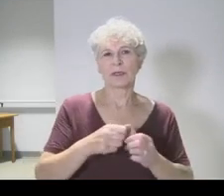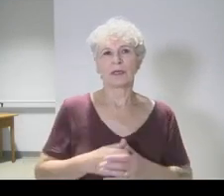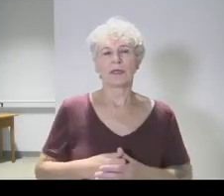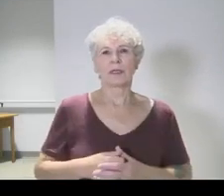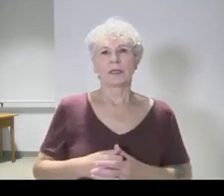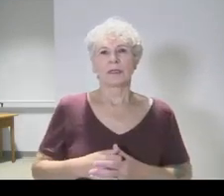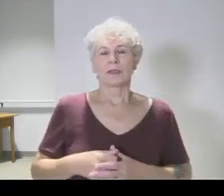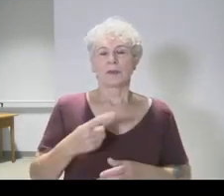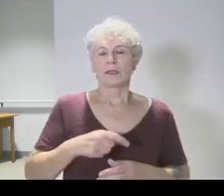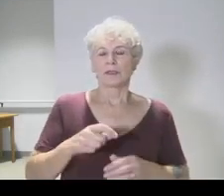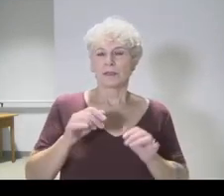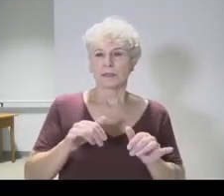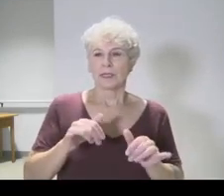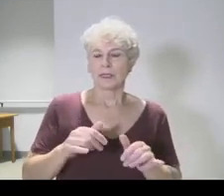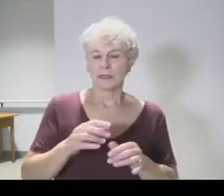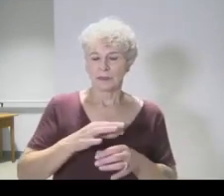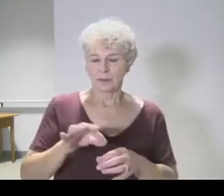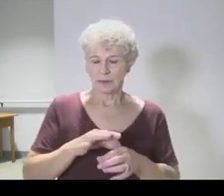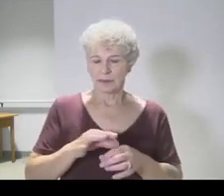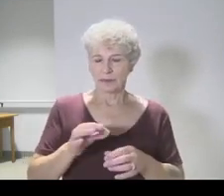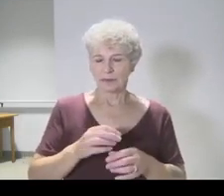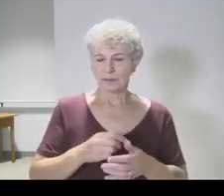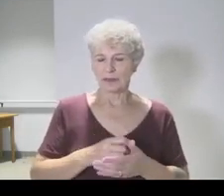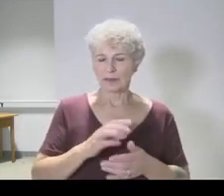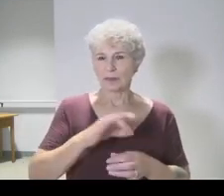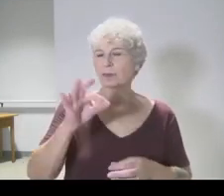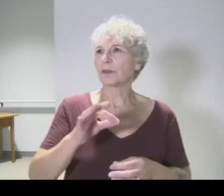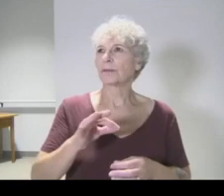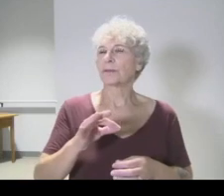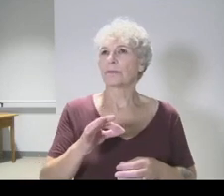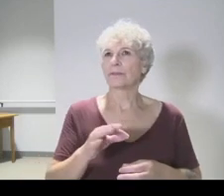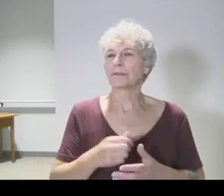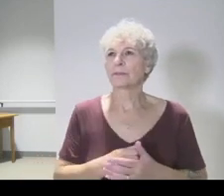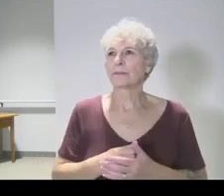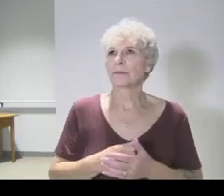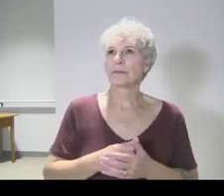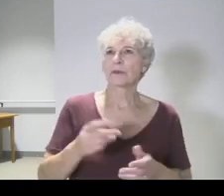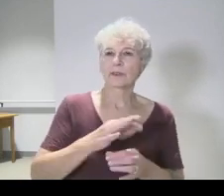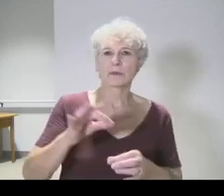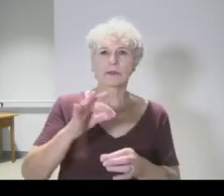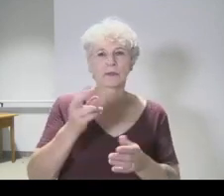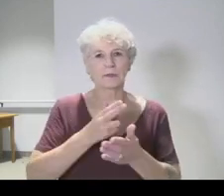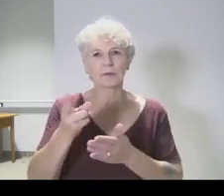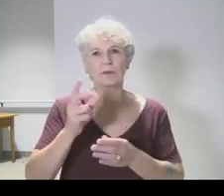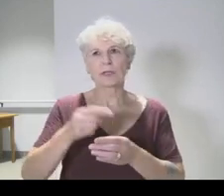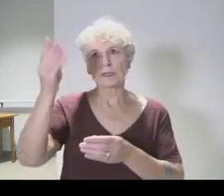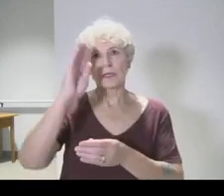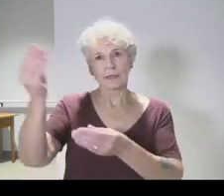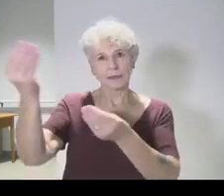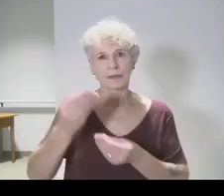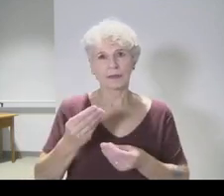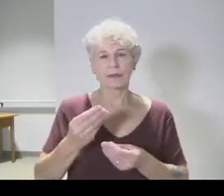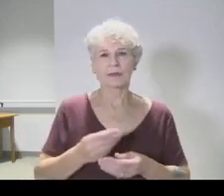the Spirit of truth, meaning that we're to abide in the truth that the Spirit of God gives us. And he does that mainly through